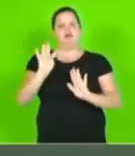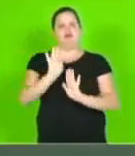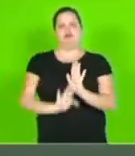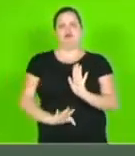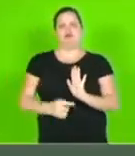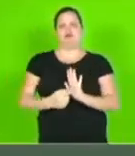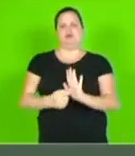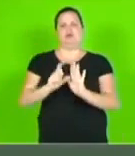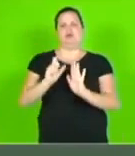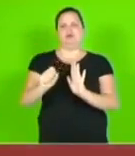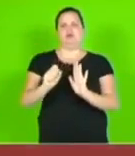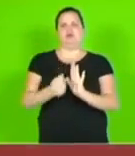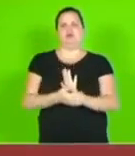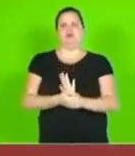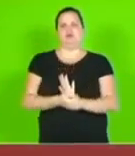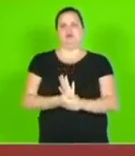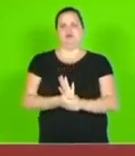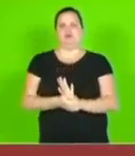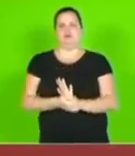invitation?